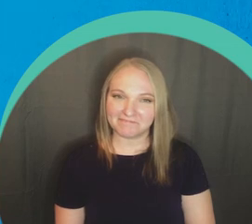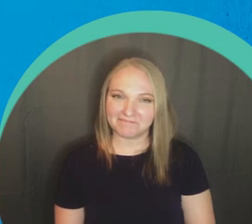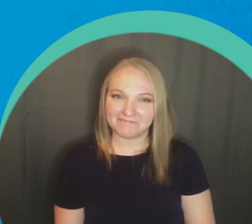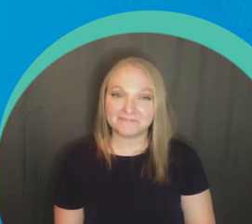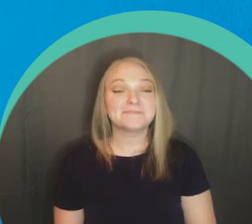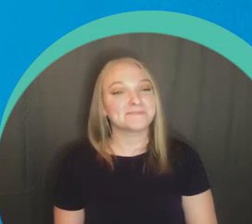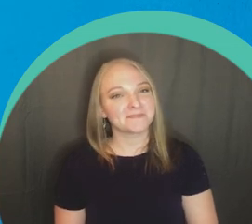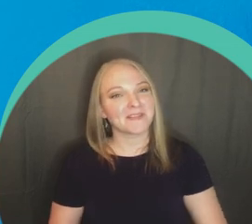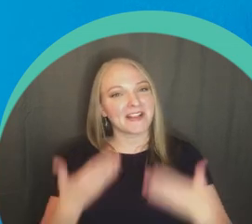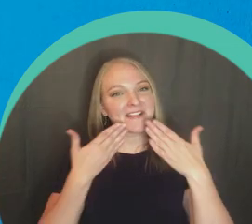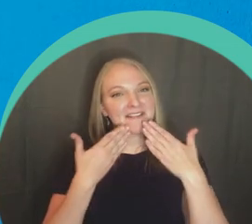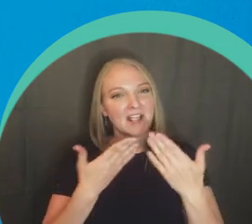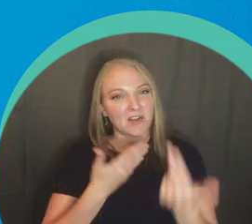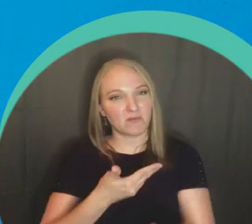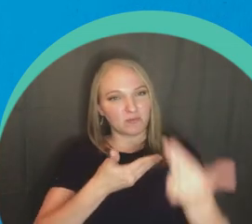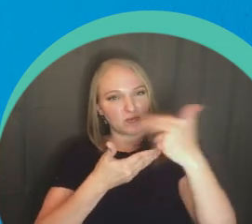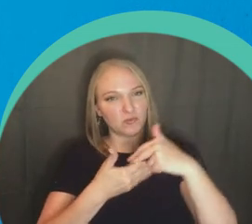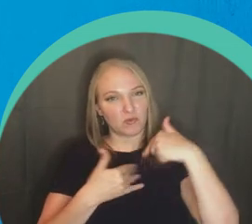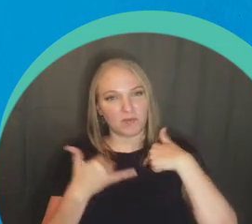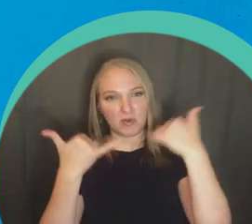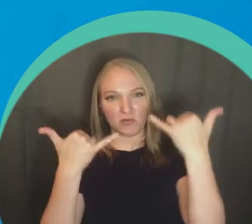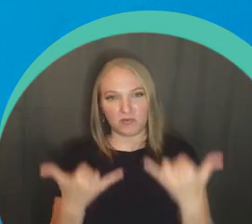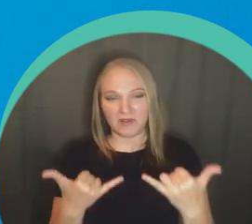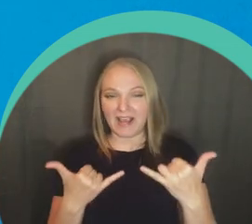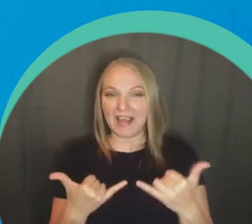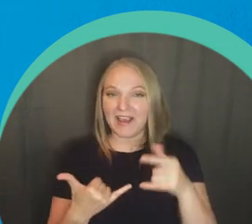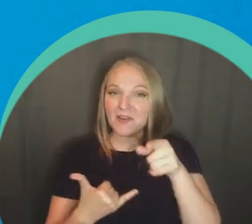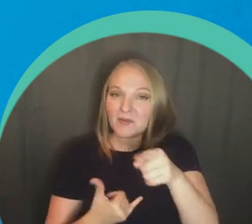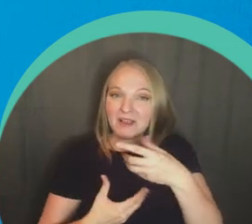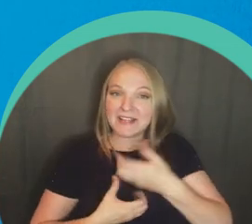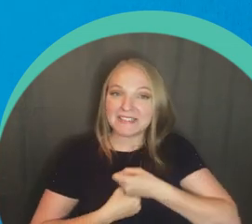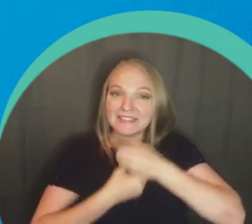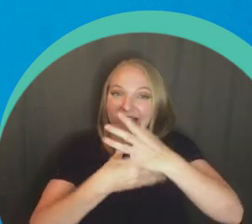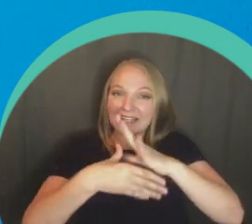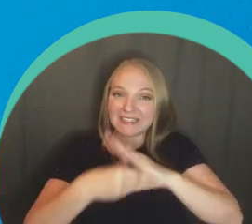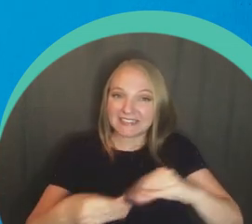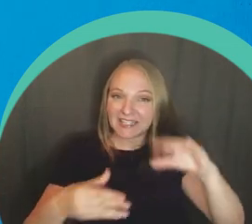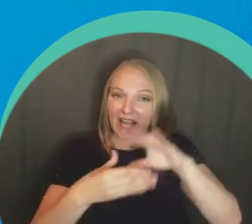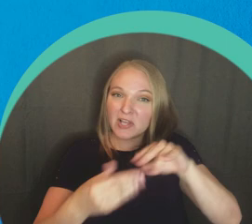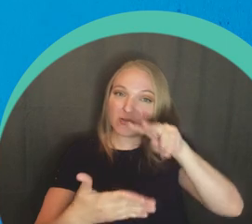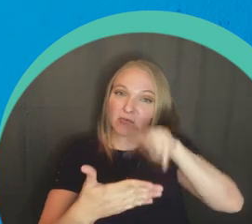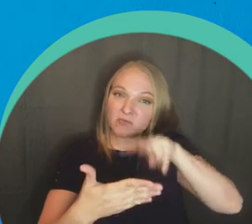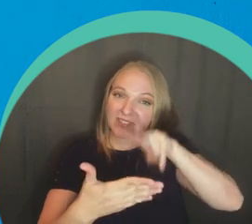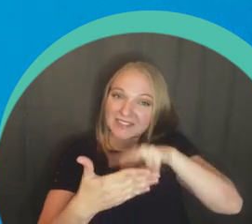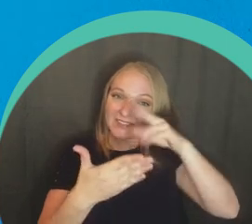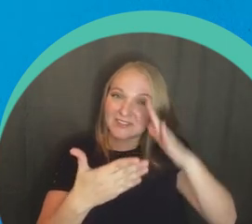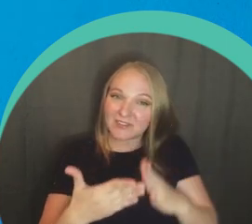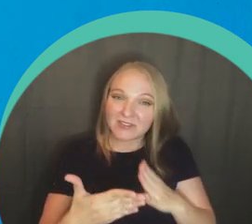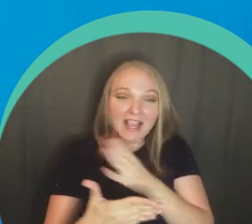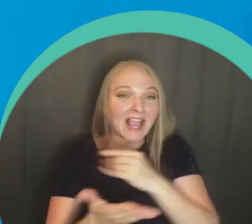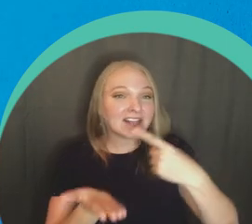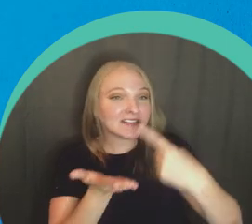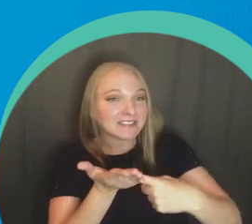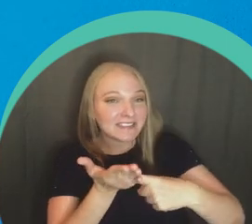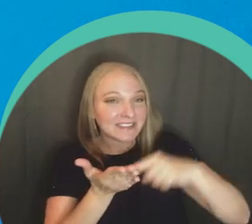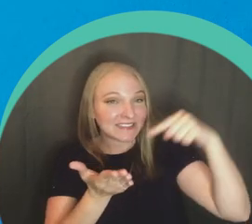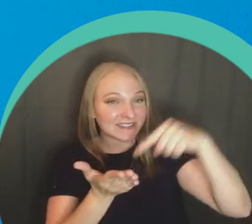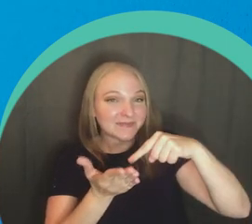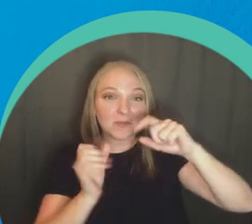Thank you so much for joining me today, Telling Tales readers, and for talking about